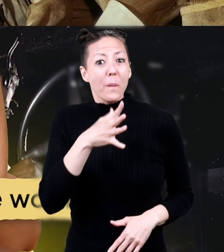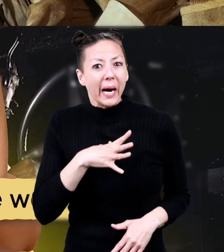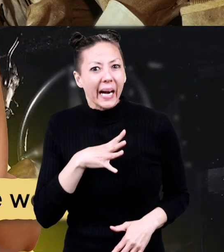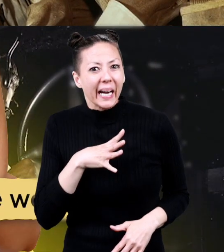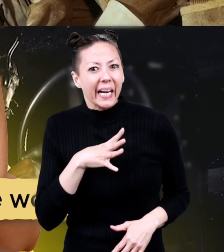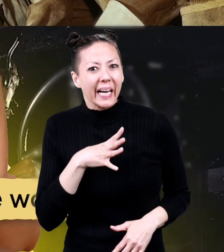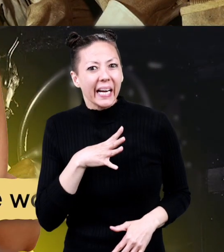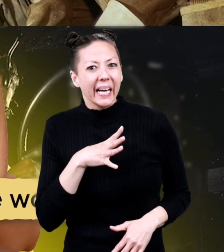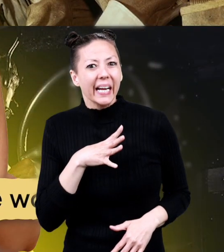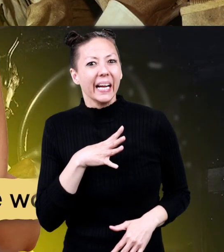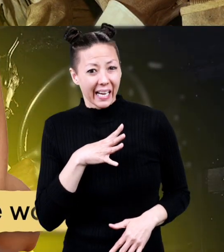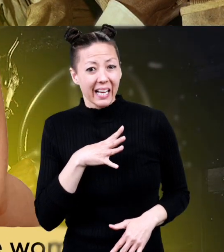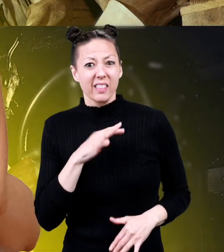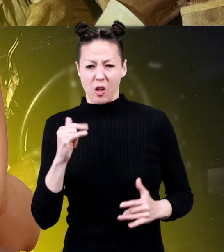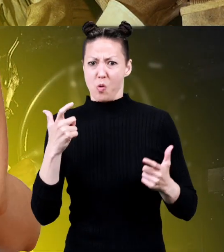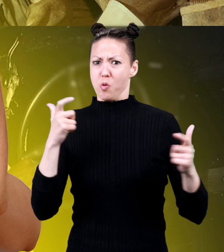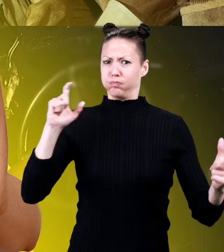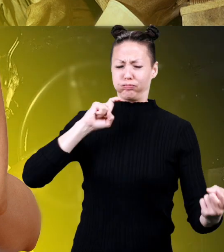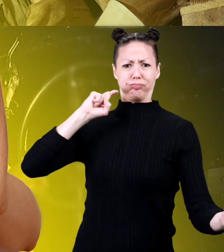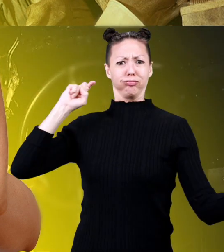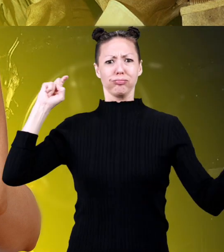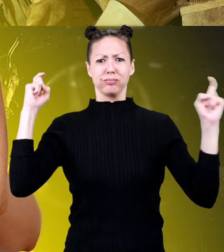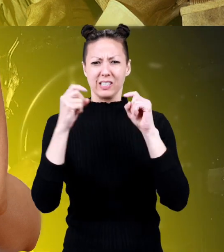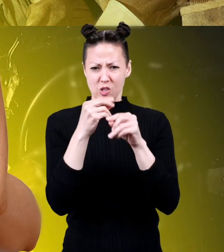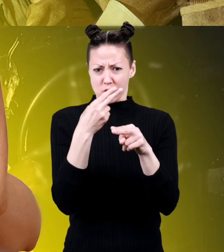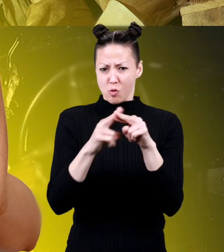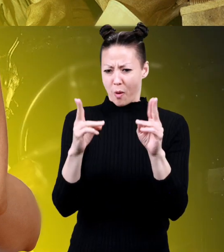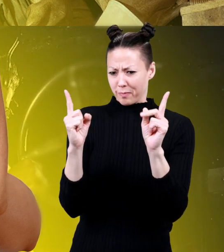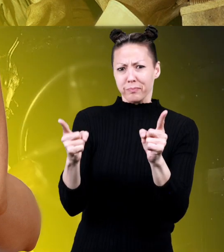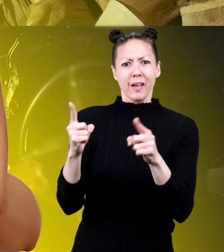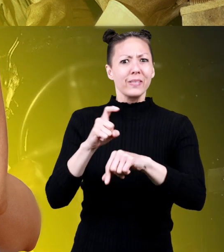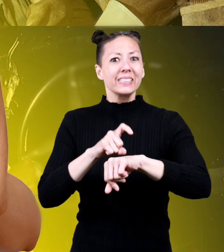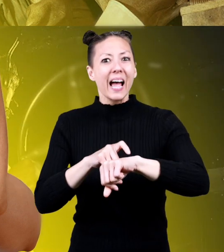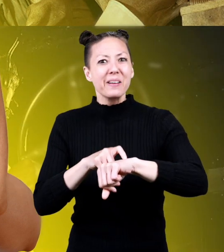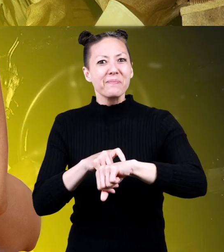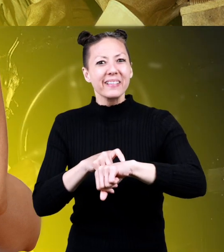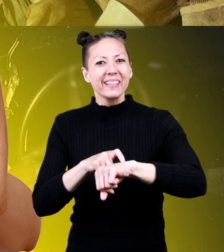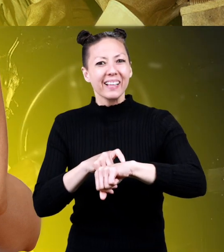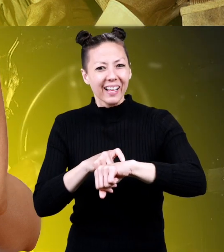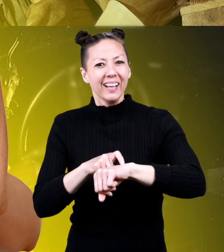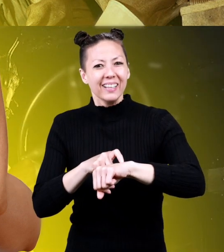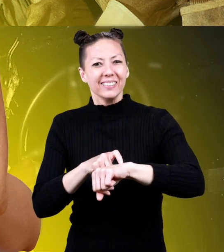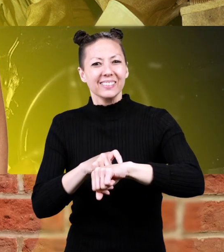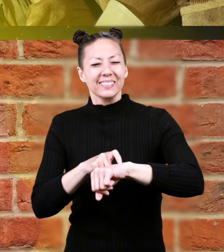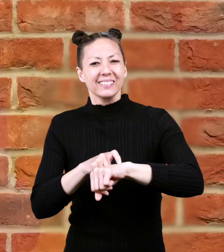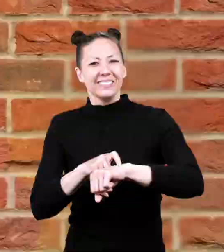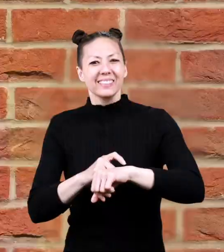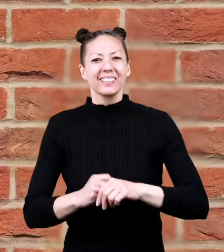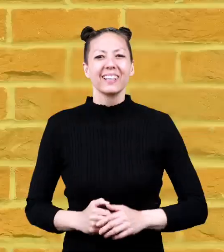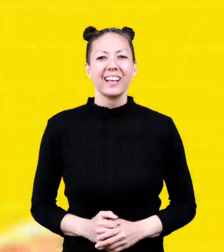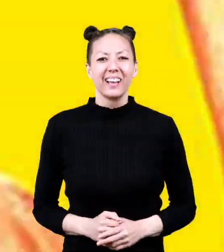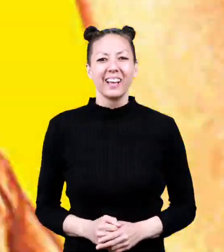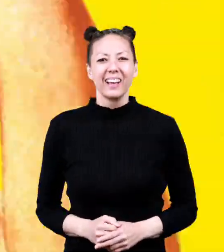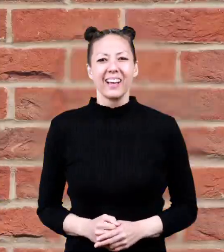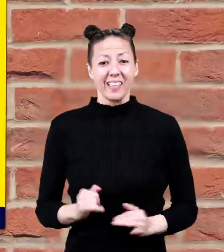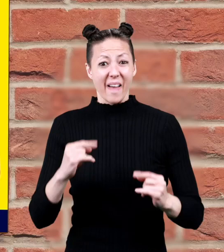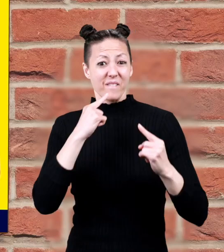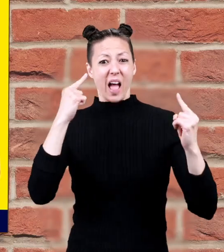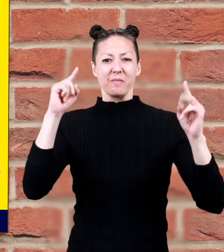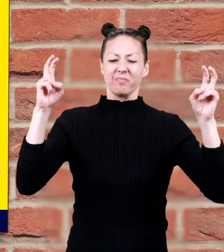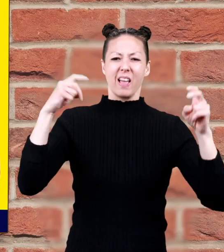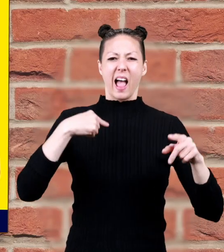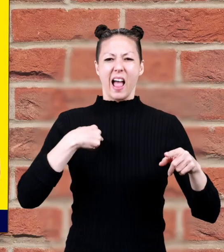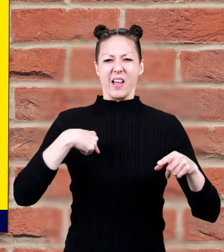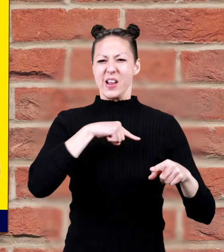of workers were women. That is a huge change in a very short amount of time. The